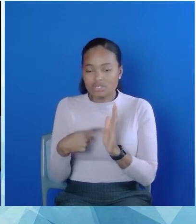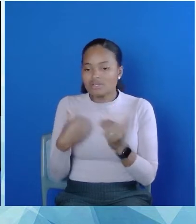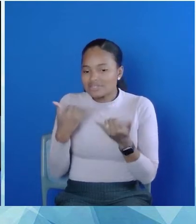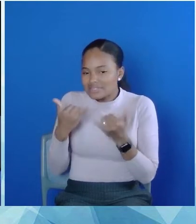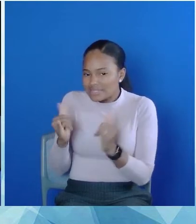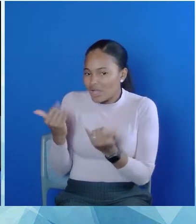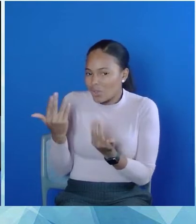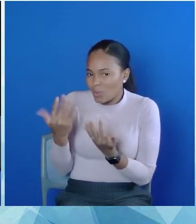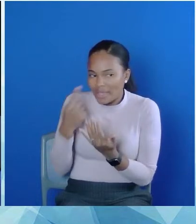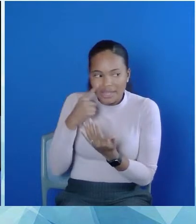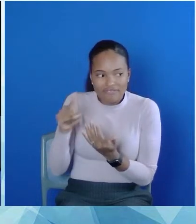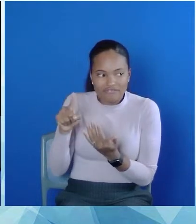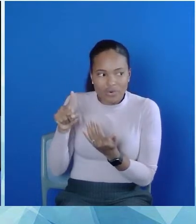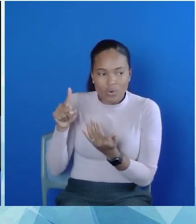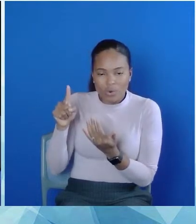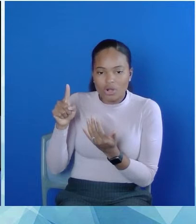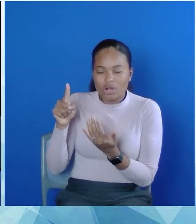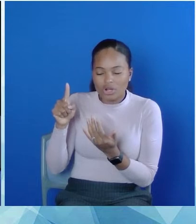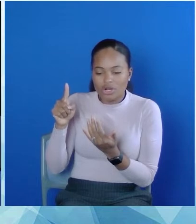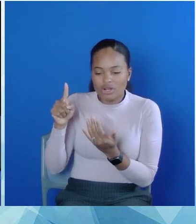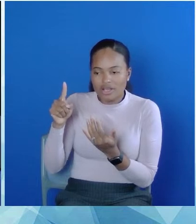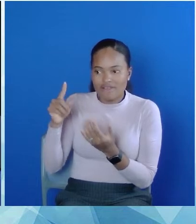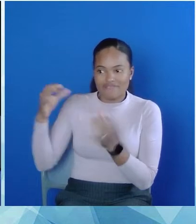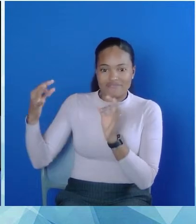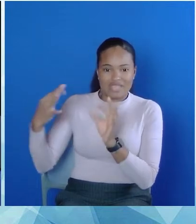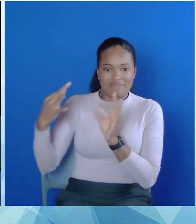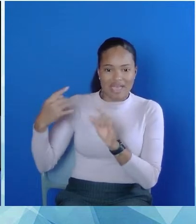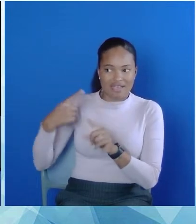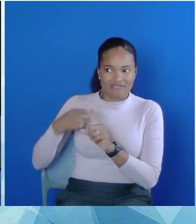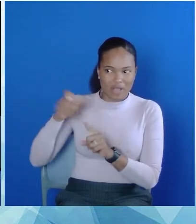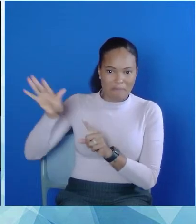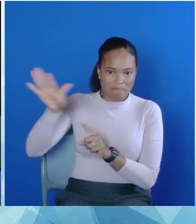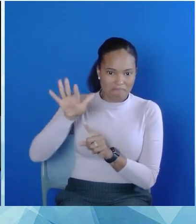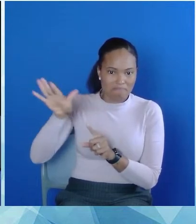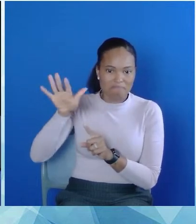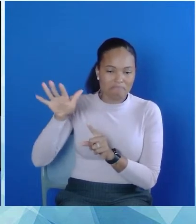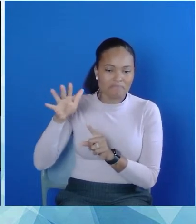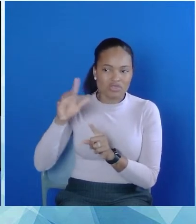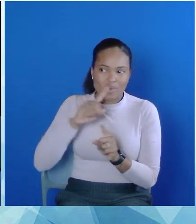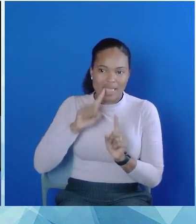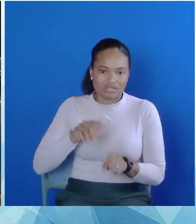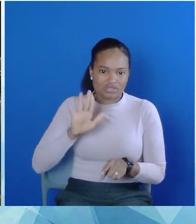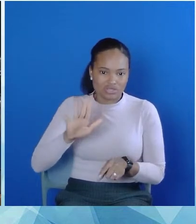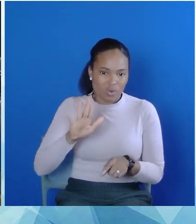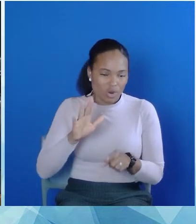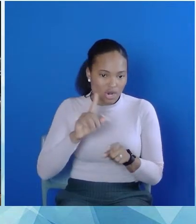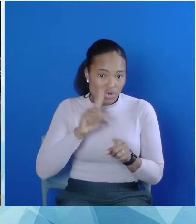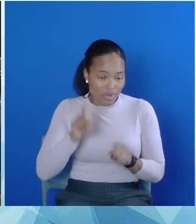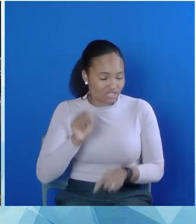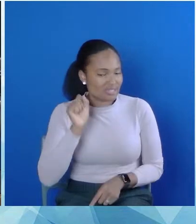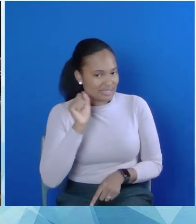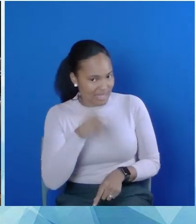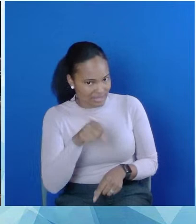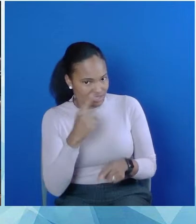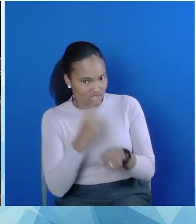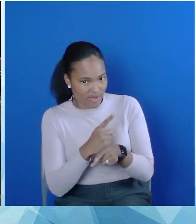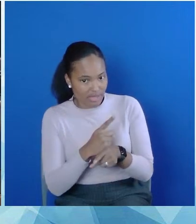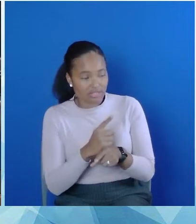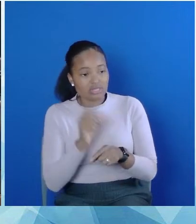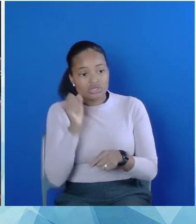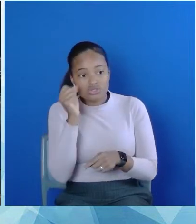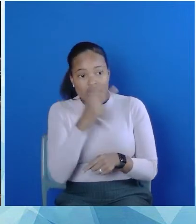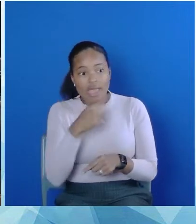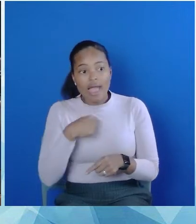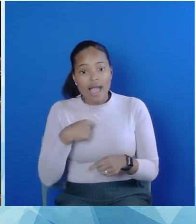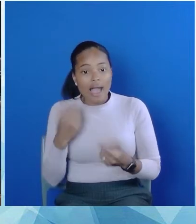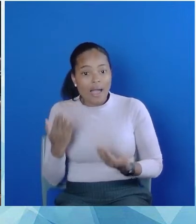SPO on whether or not we can do that, but to answer your question, that is correct. So I would like to propose we table this and have this